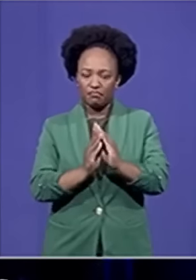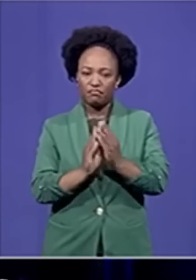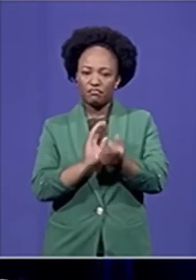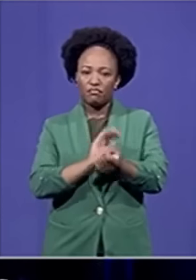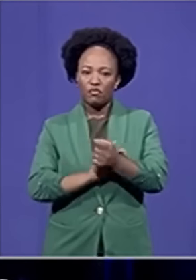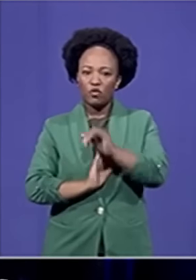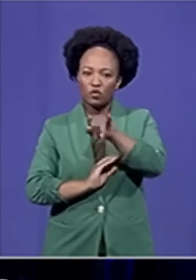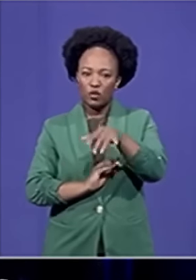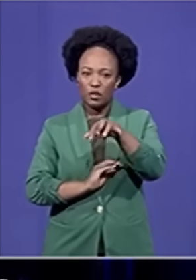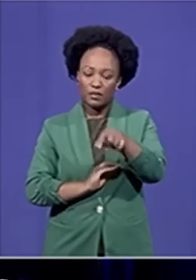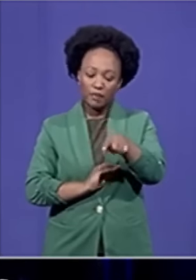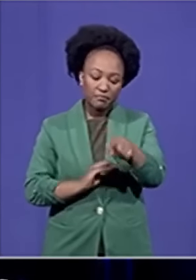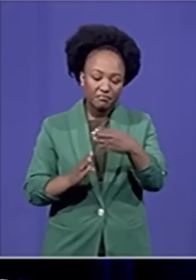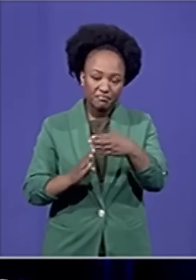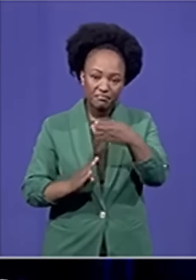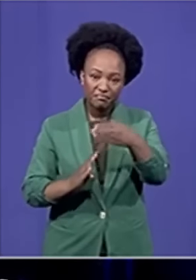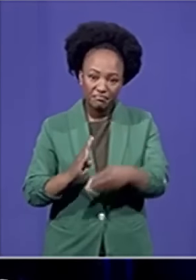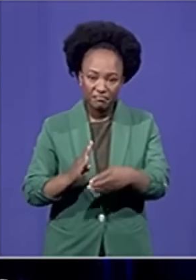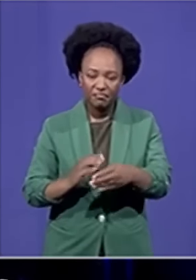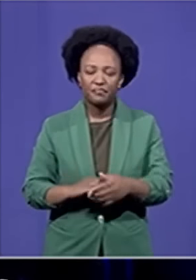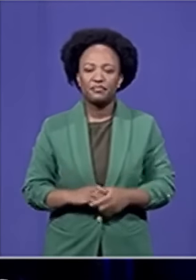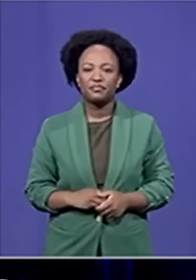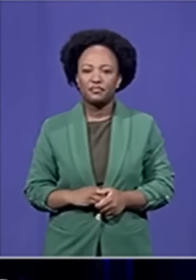tshwarelwa Johannesburg mafelong ana a tlang a beke.